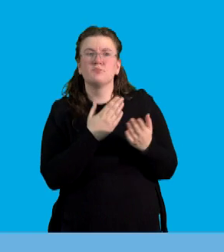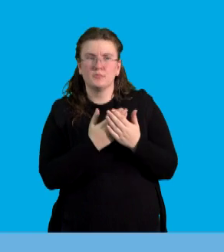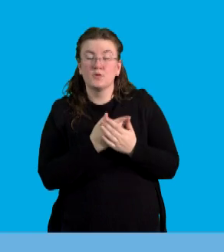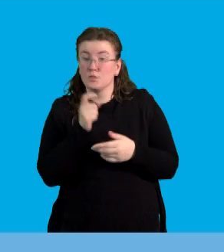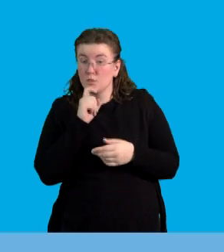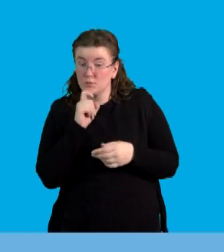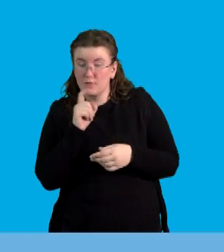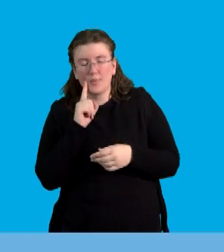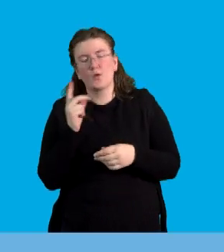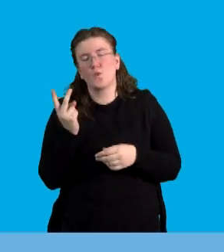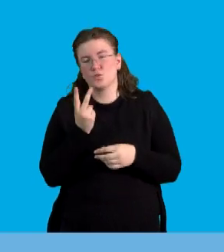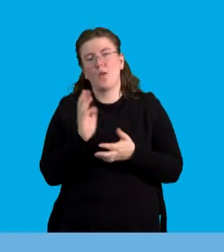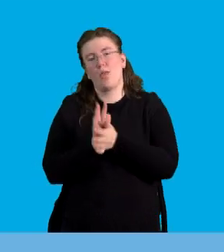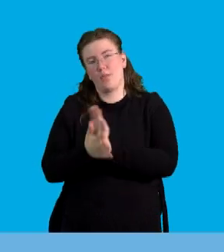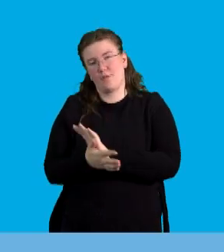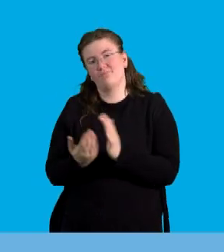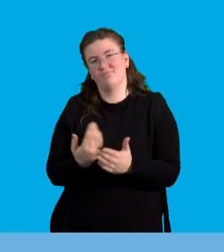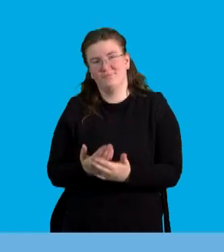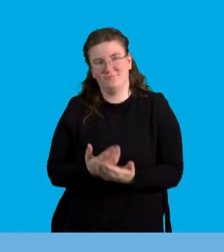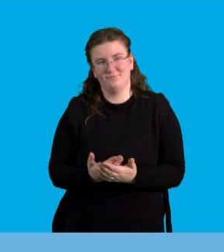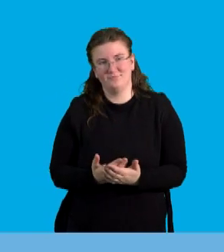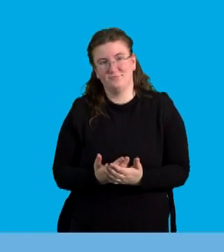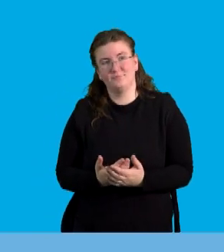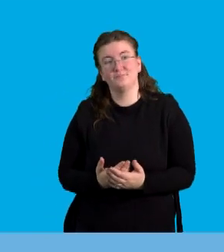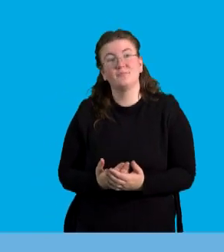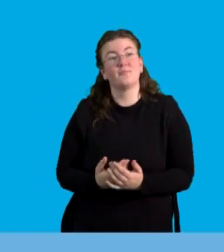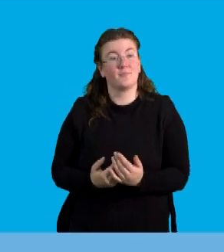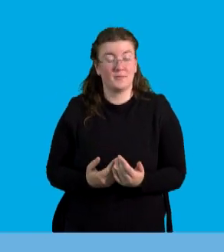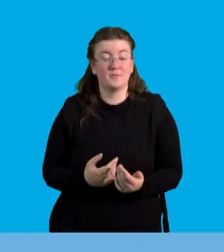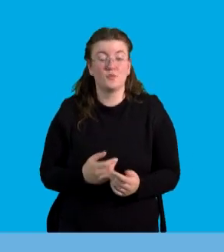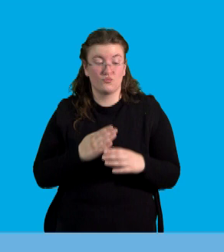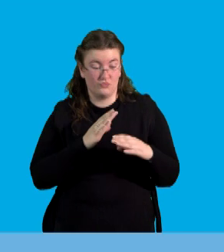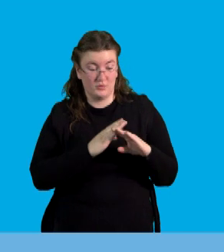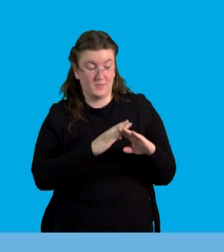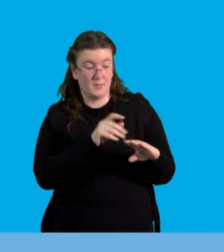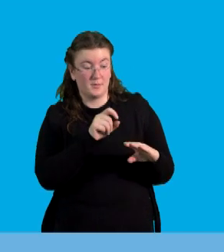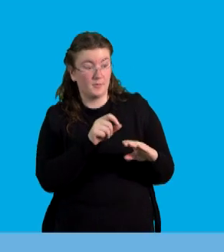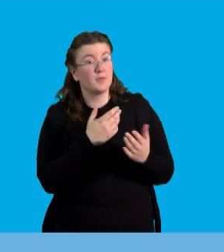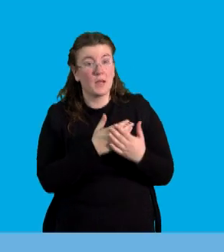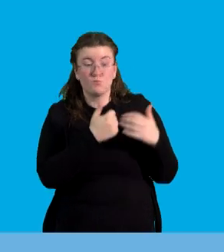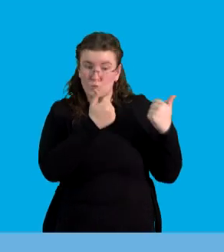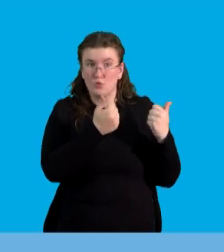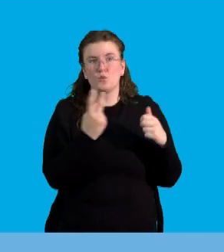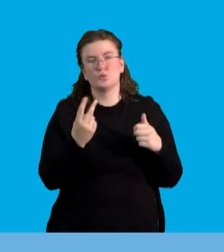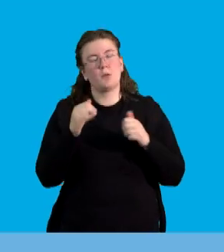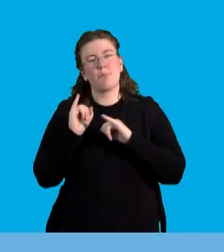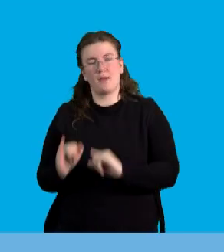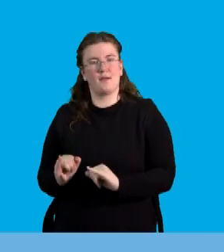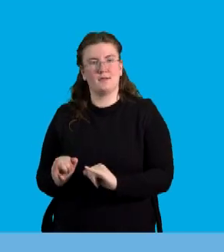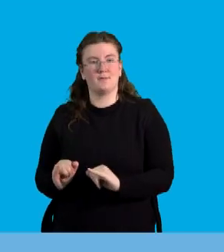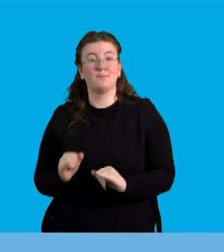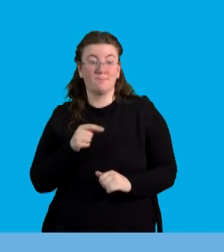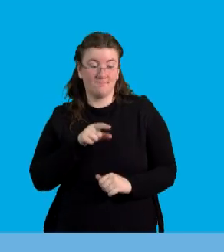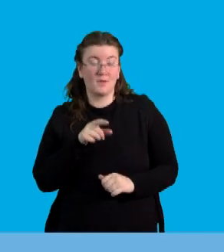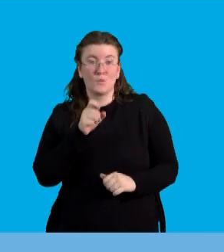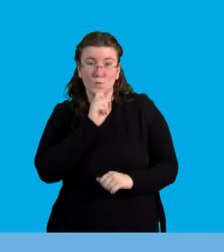and also detrimental. So the resistance, it can be useful and sometimes be detrimental. It is very useful